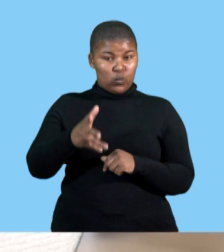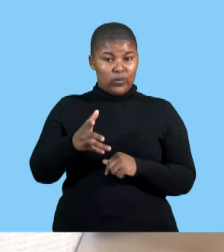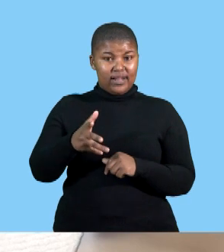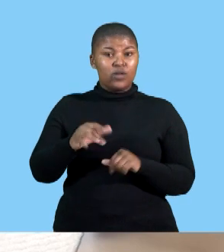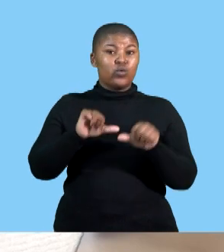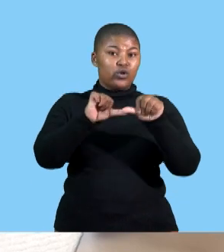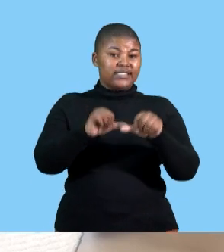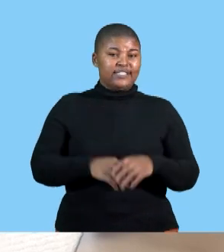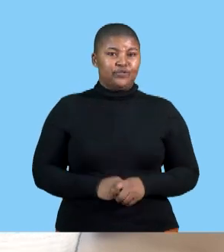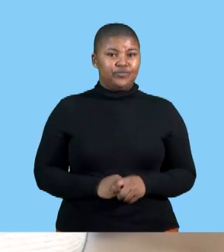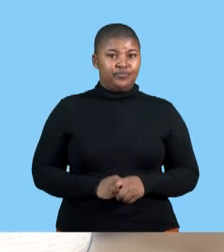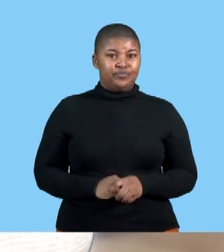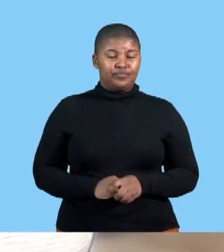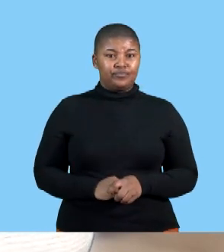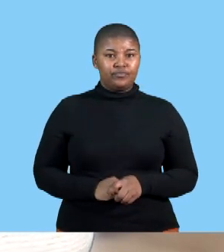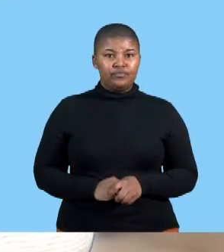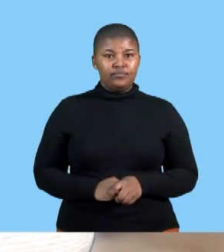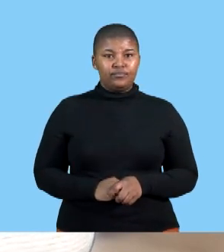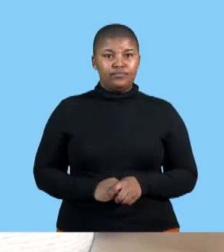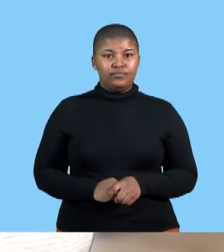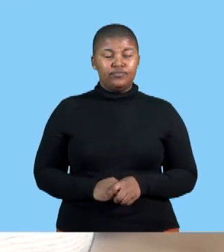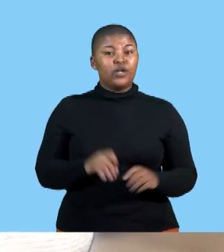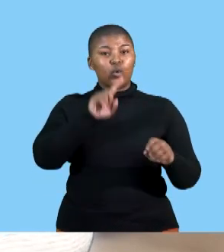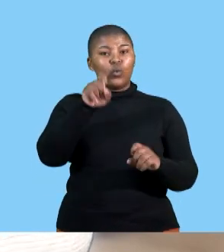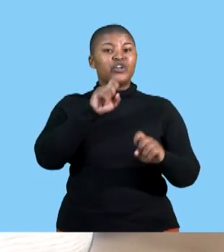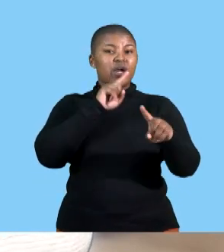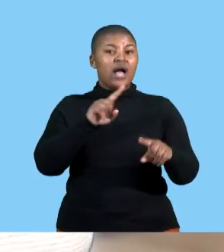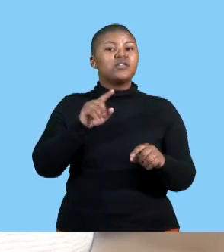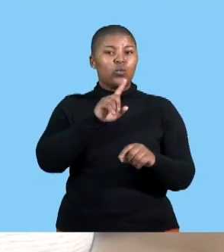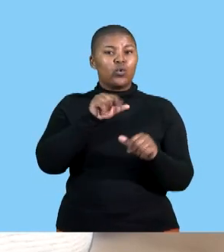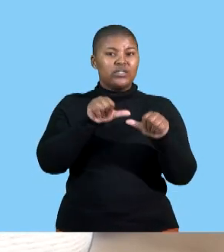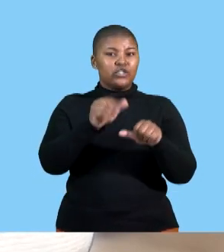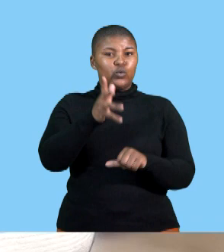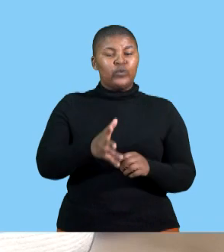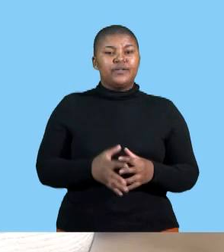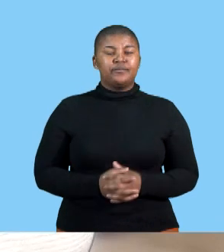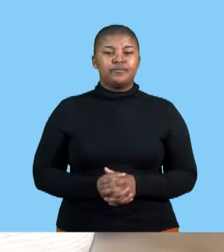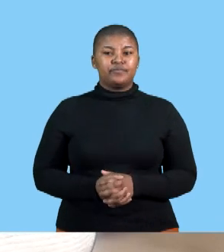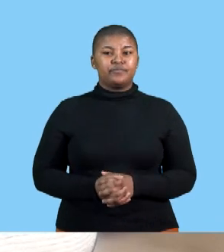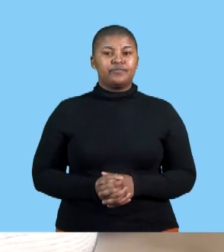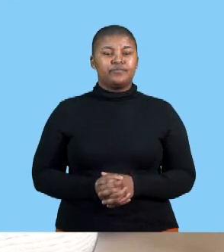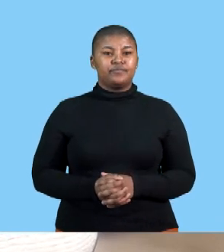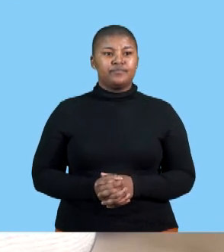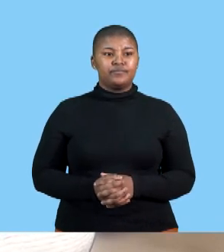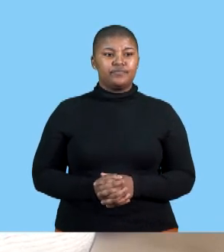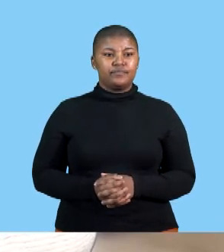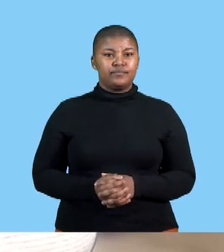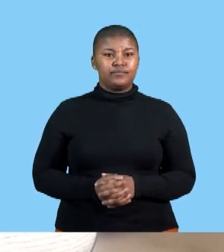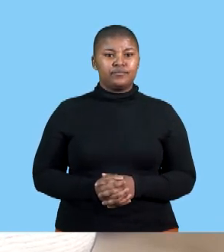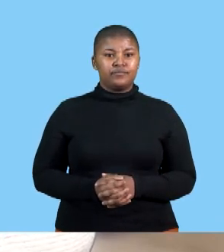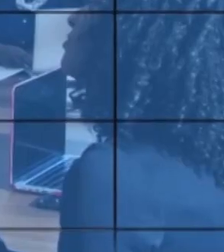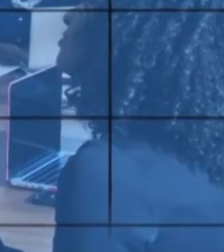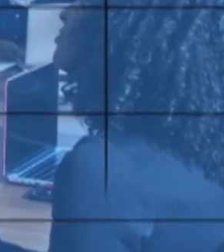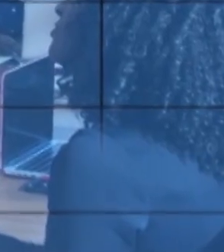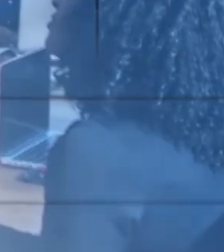quick break, and then when we come back, we continue with our questions or our application questions. I'll see you just now.